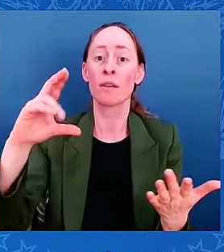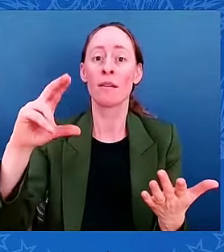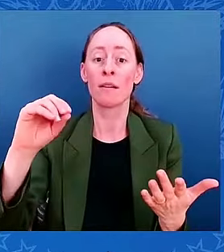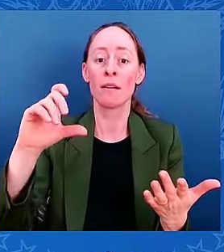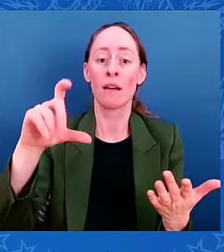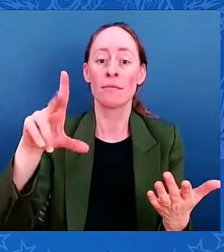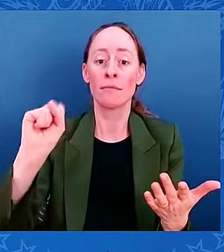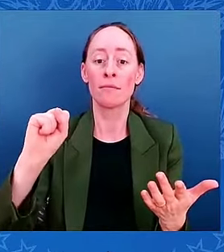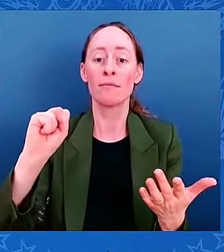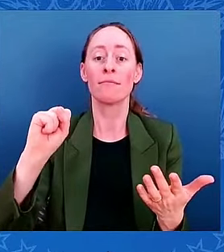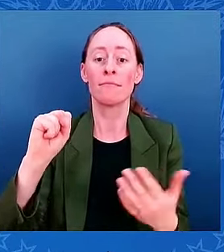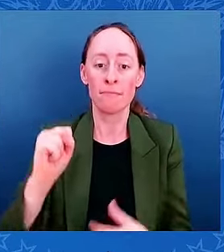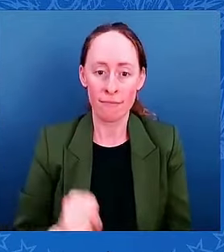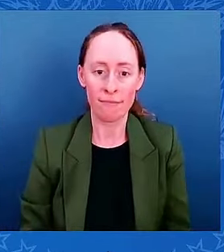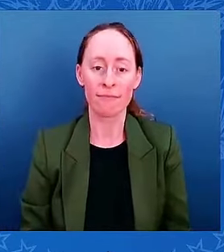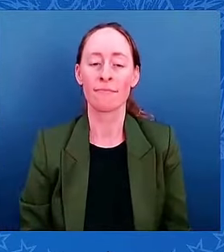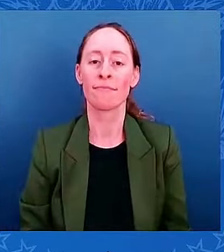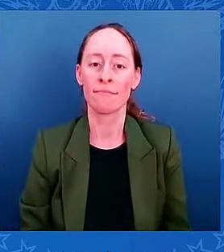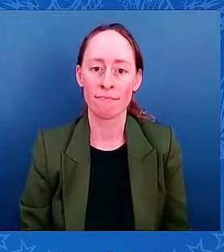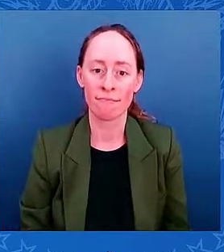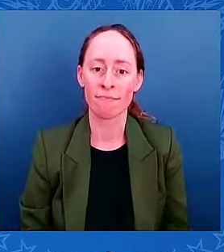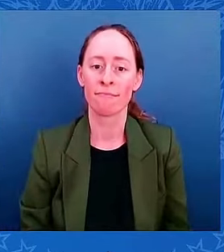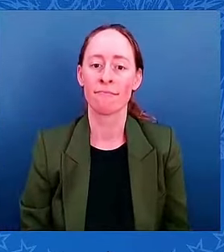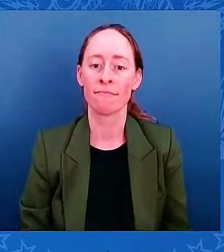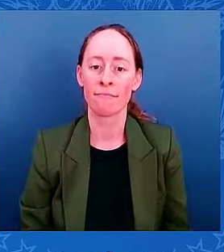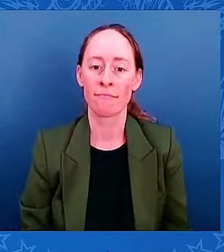in delivering. We're investing